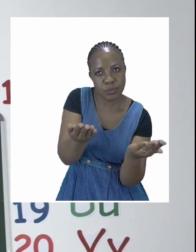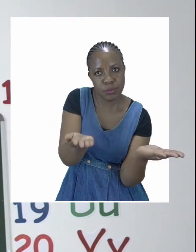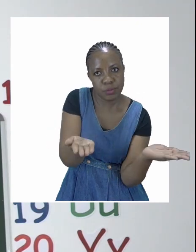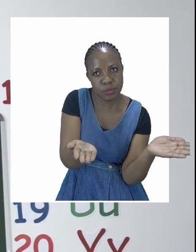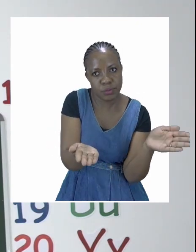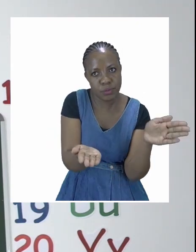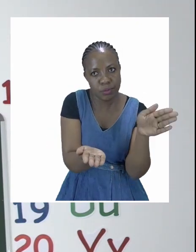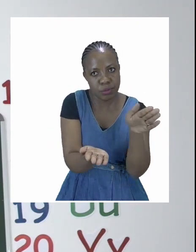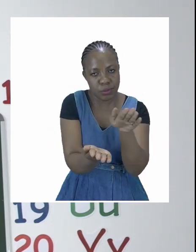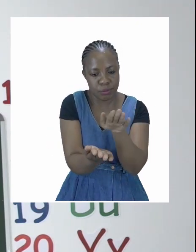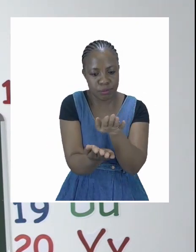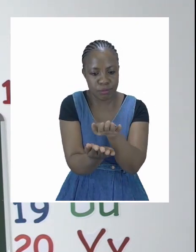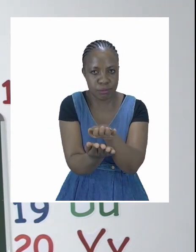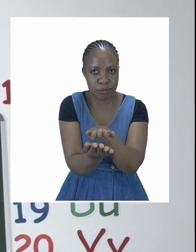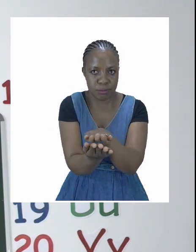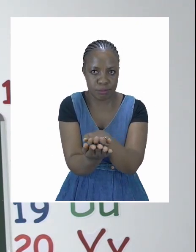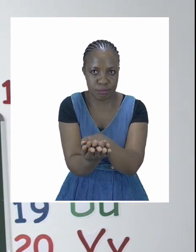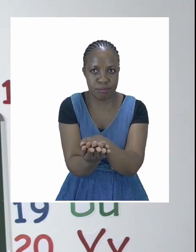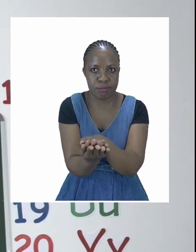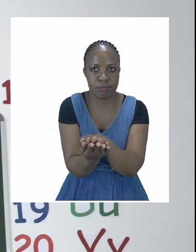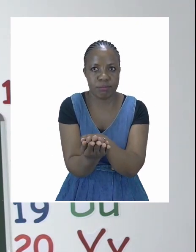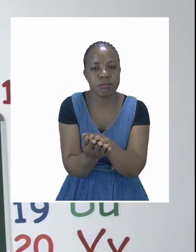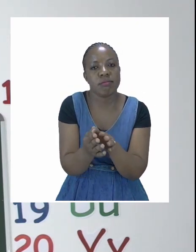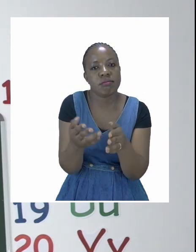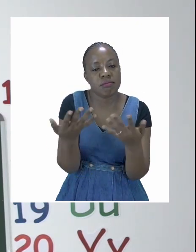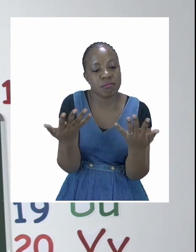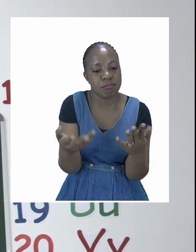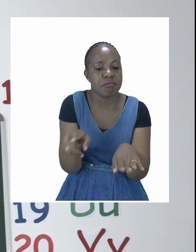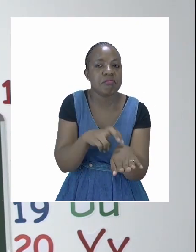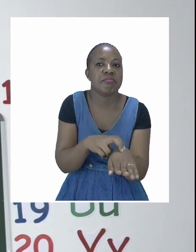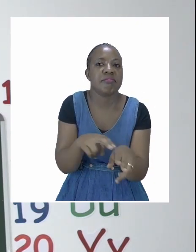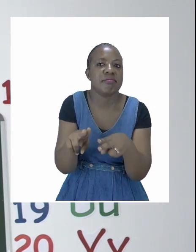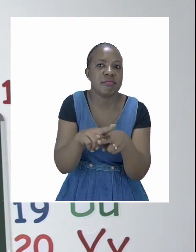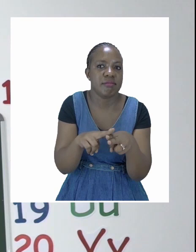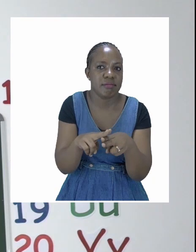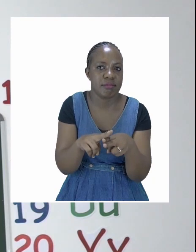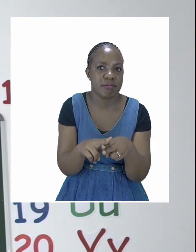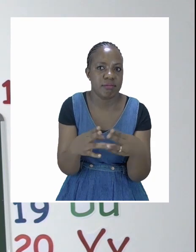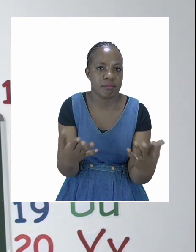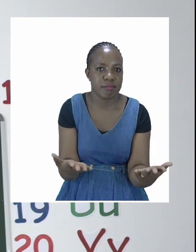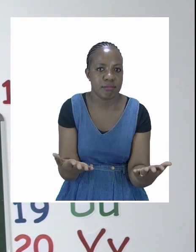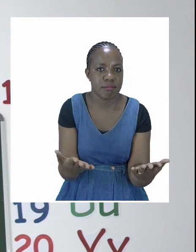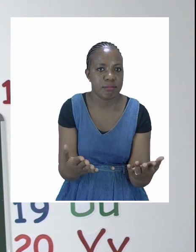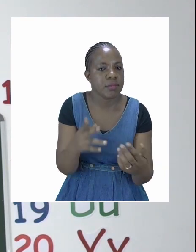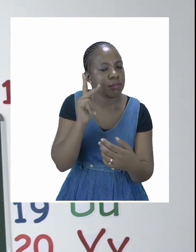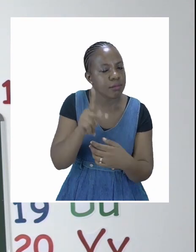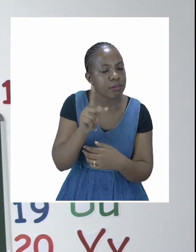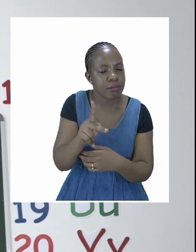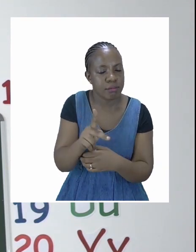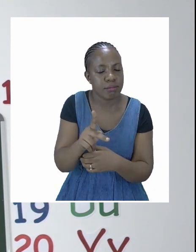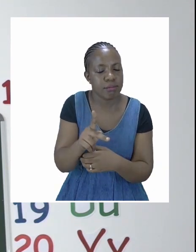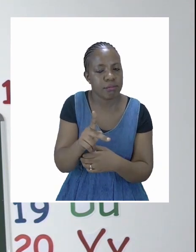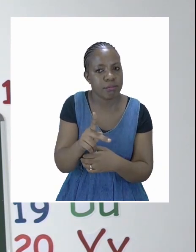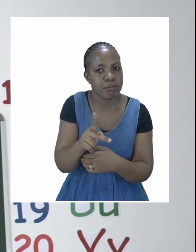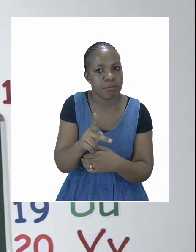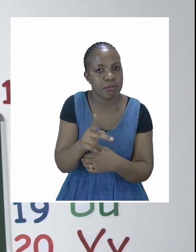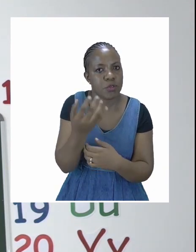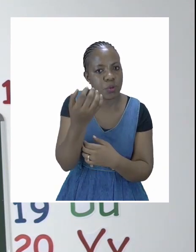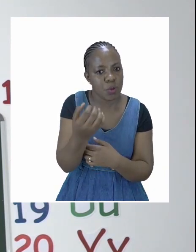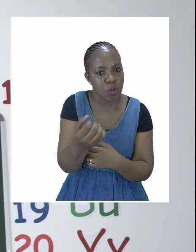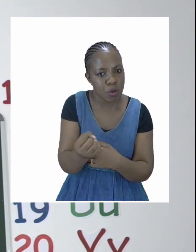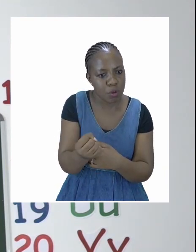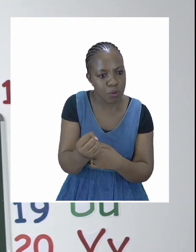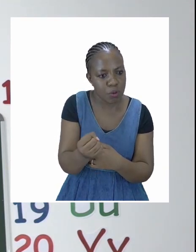it for ready to use. But there is more. We are also available on